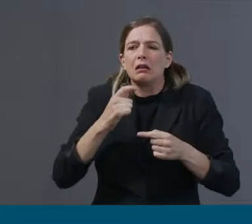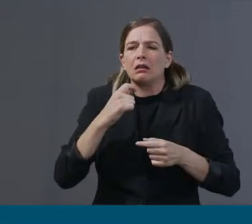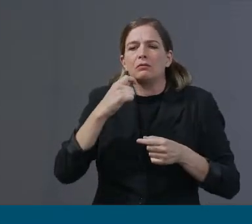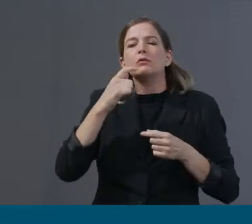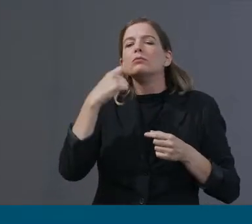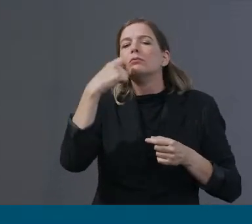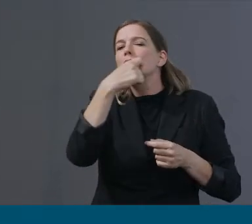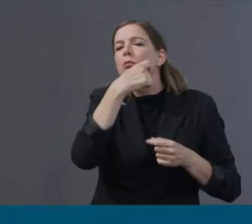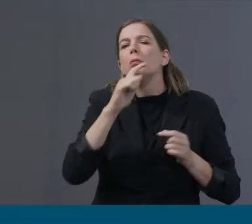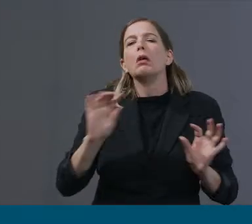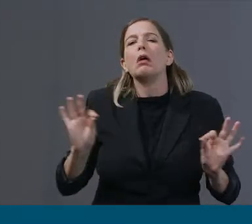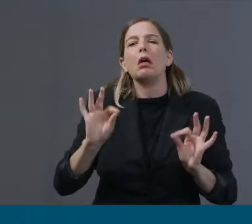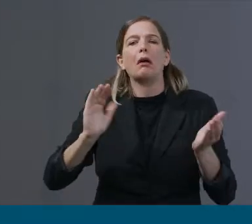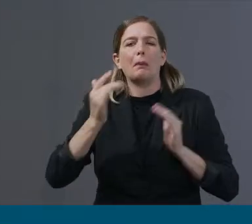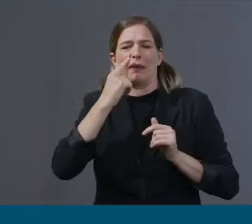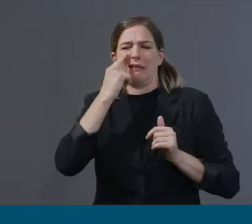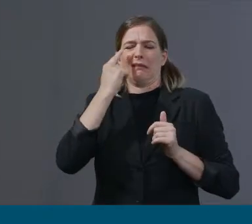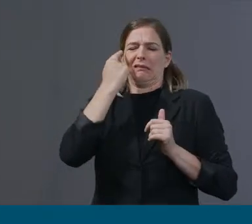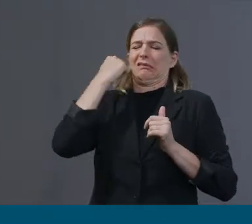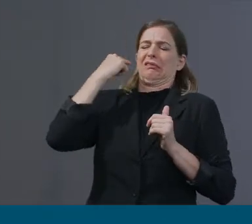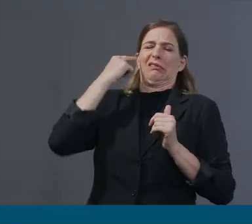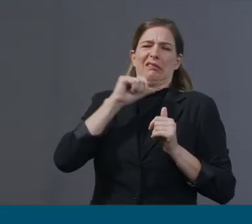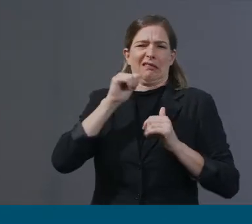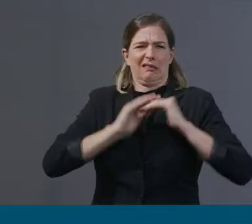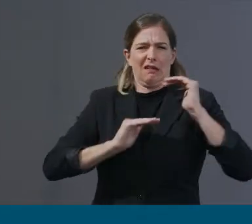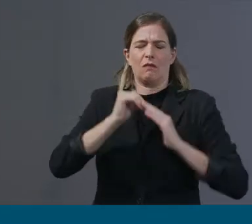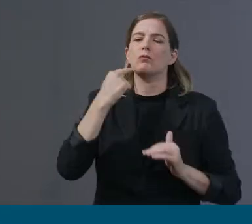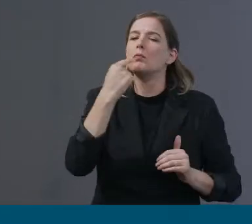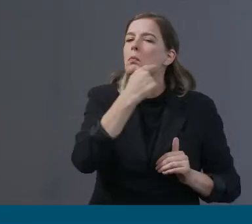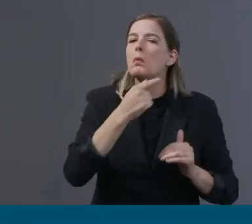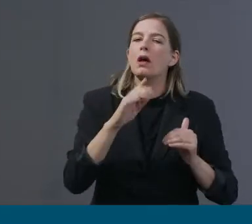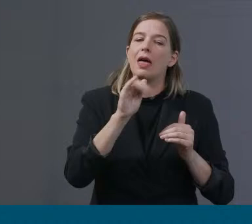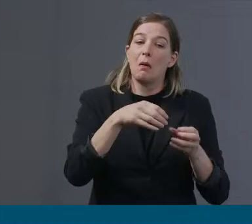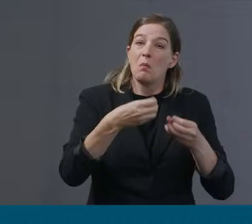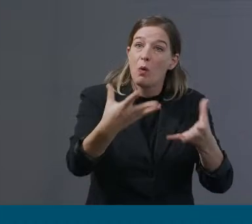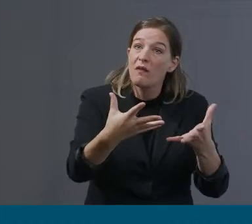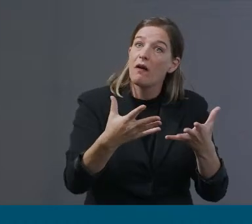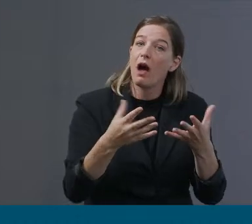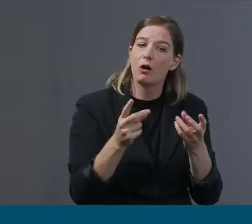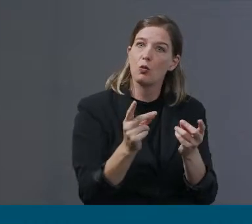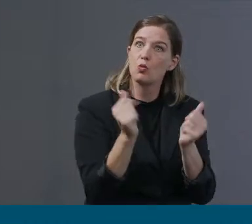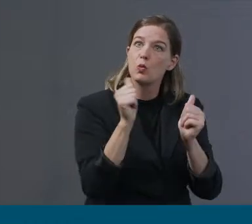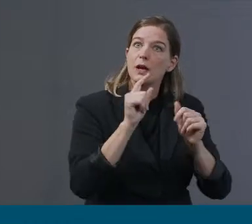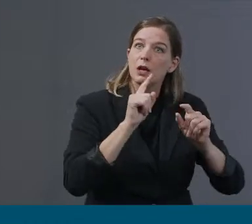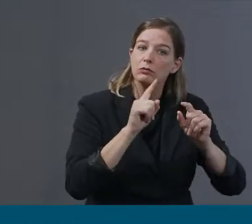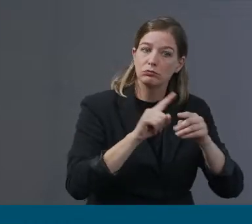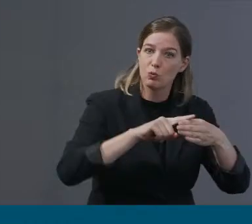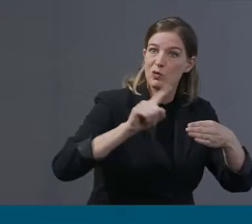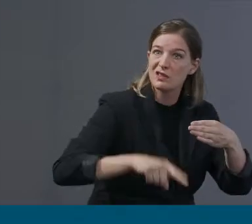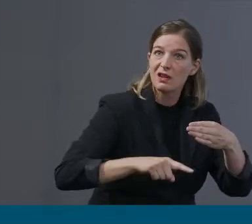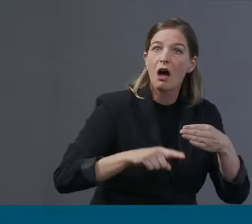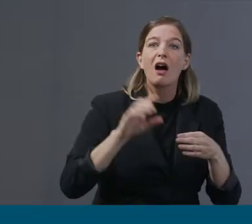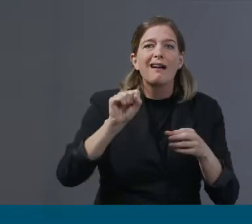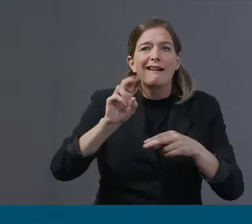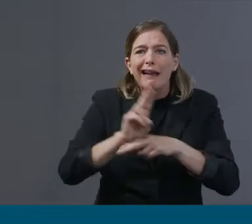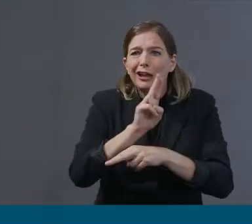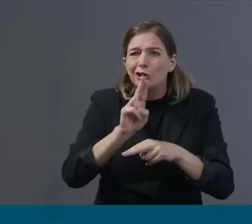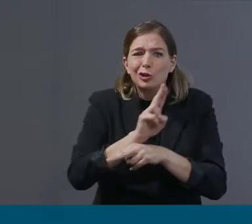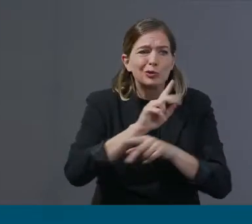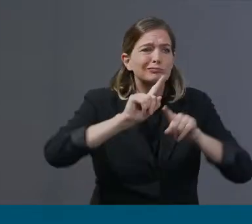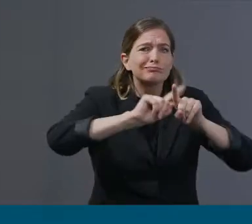gives us on-site rapid results that can be used at workplaces, businesses, healthcare facilities, you name